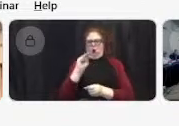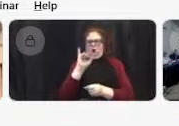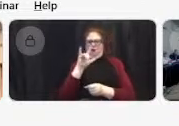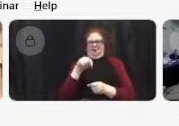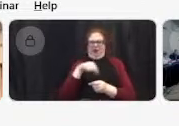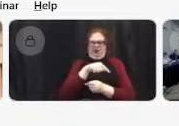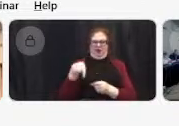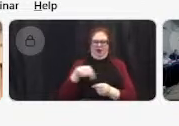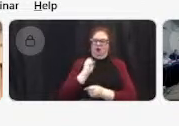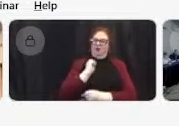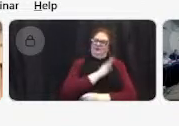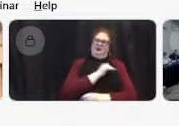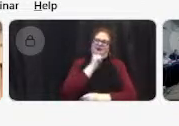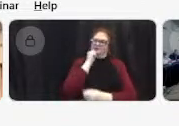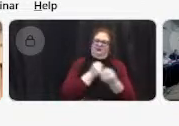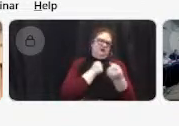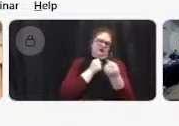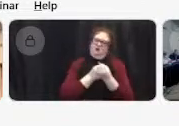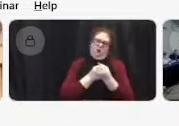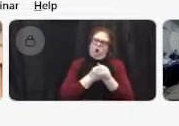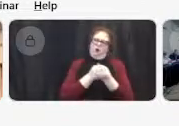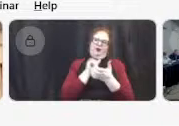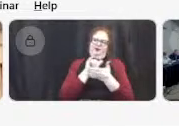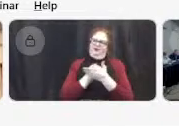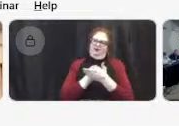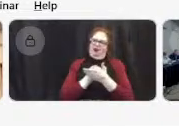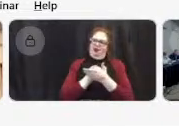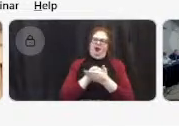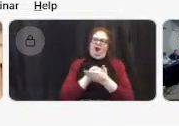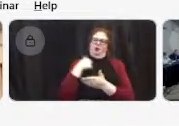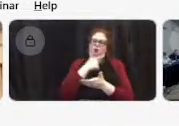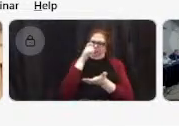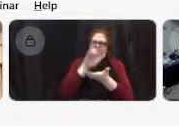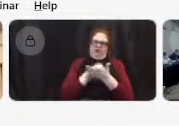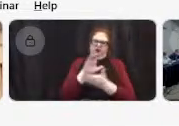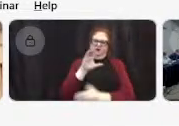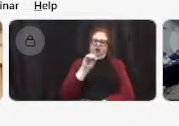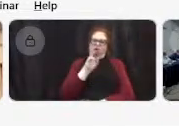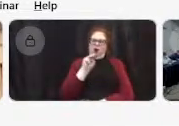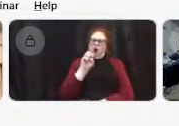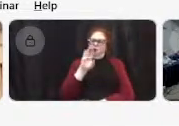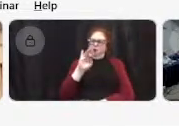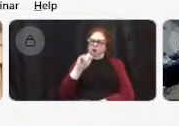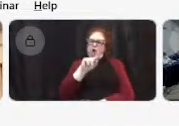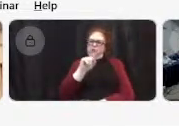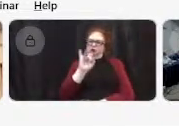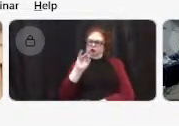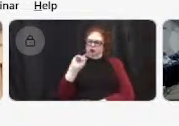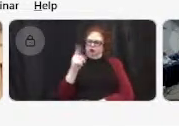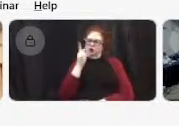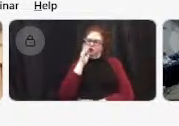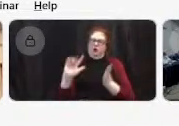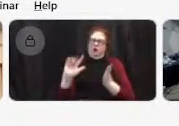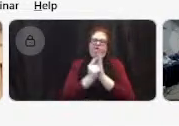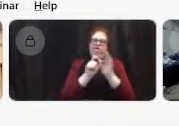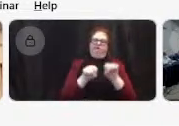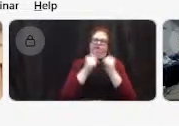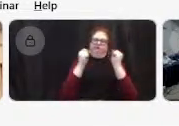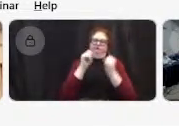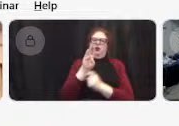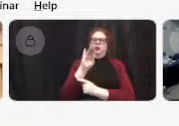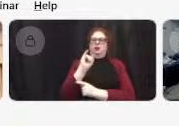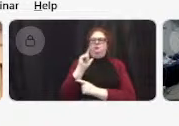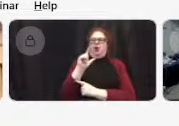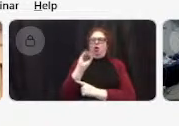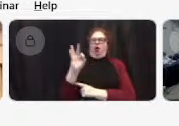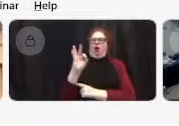support the requested PDC zoning. Staff believes that a commercial zoning at this location would be a violation of the subdivision's bill of assurance,